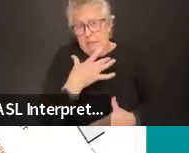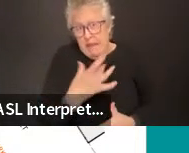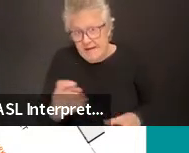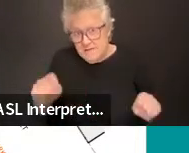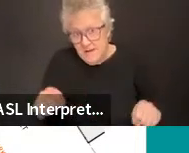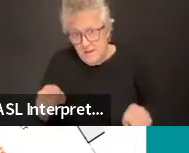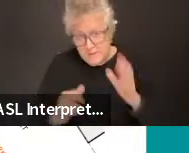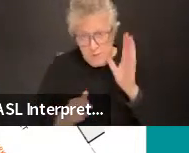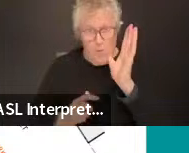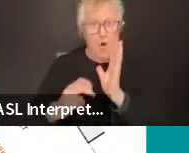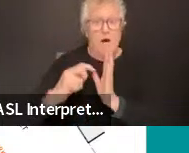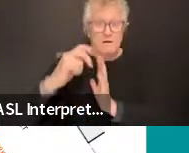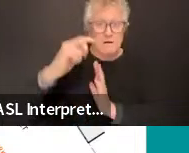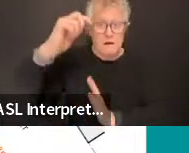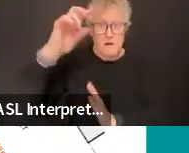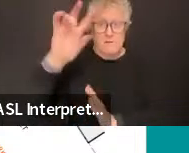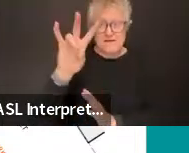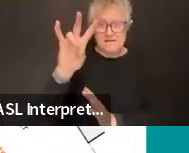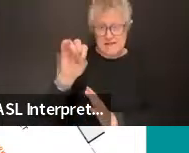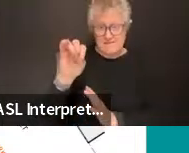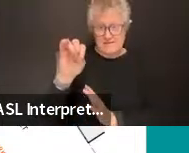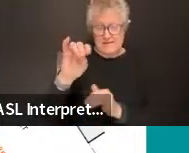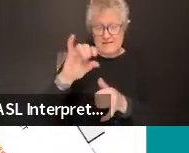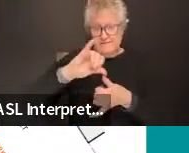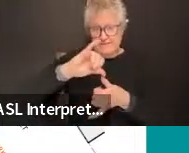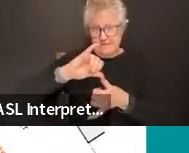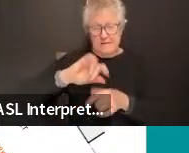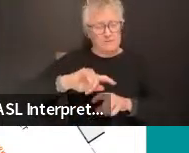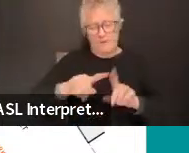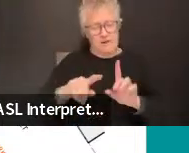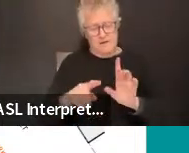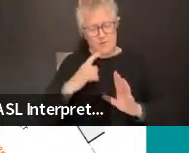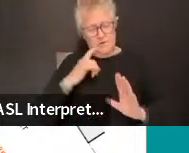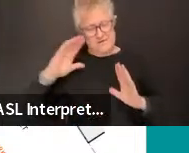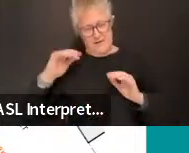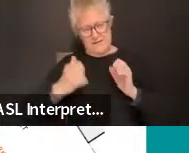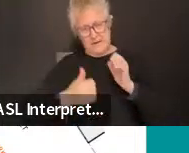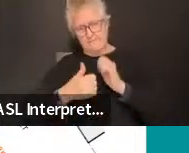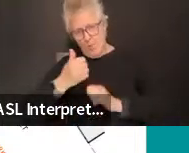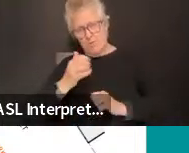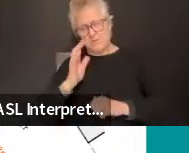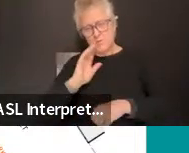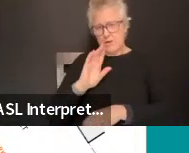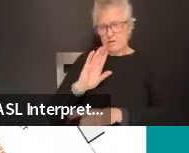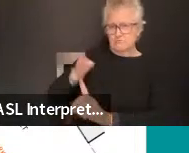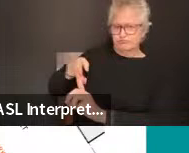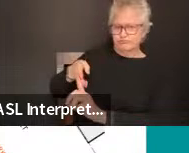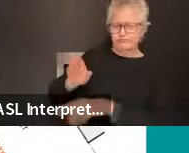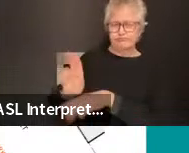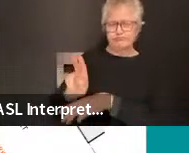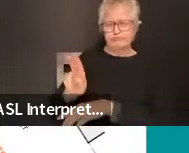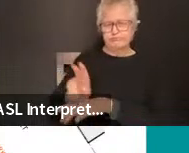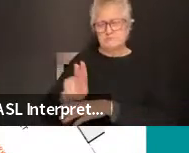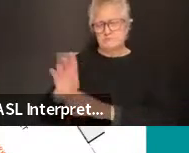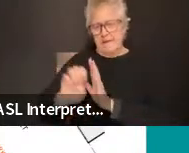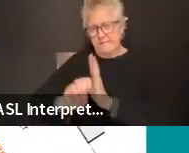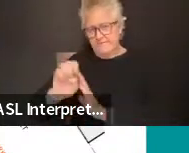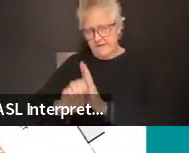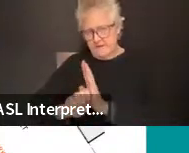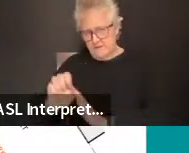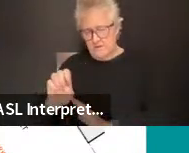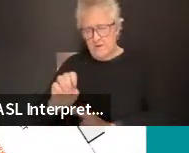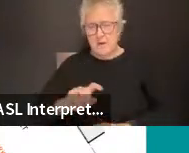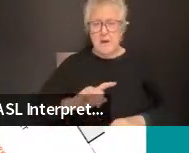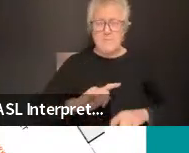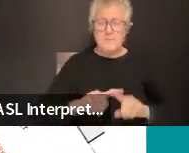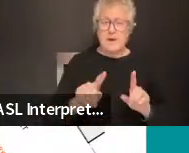but we're expecting most everybody will use the elevator just as common use. But certainly anybody with any